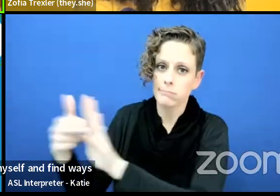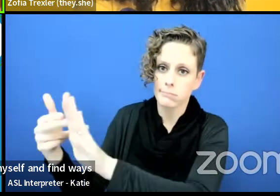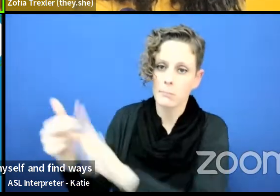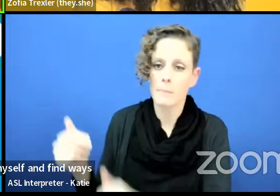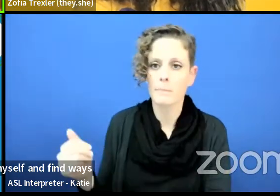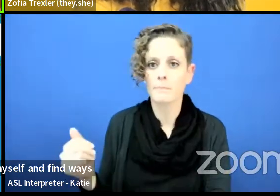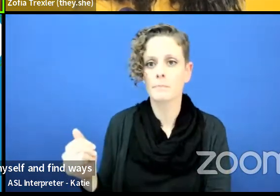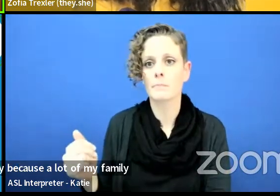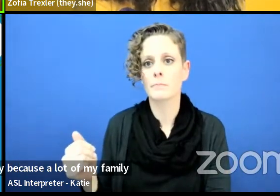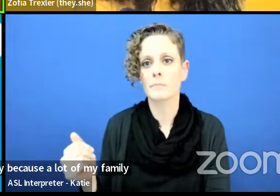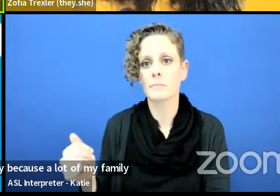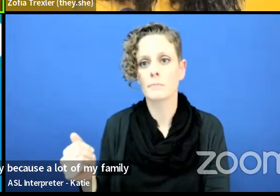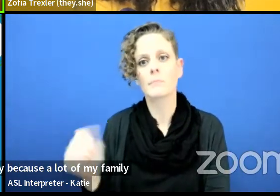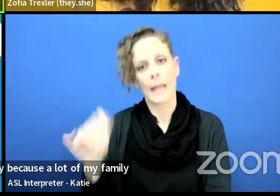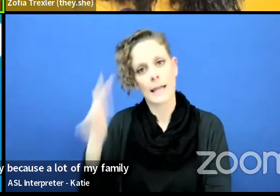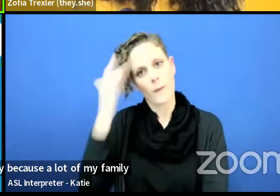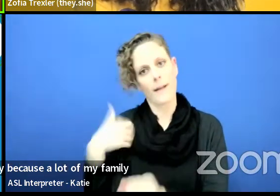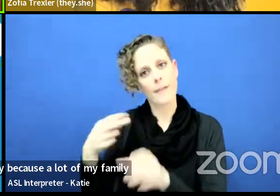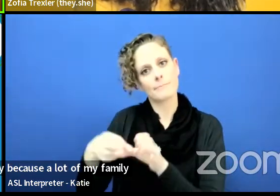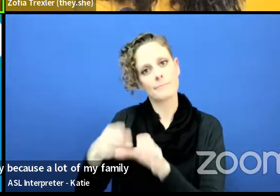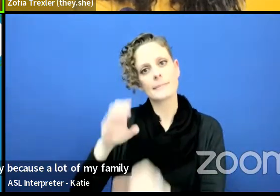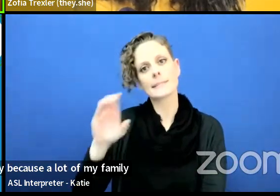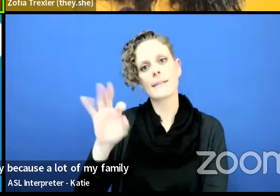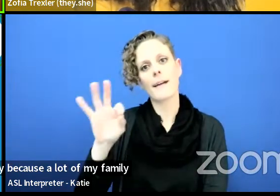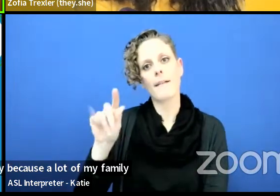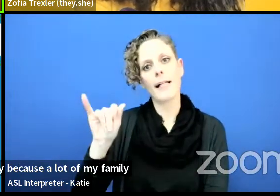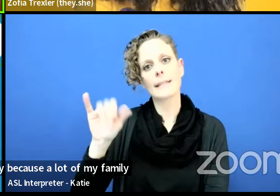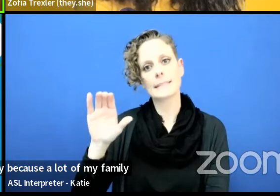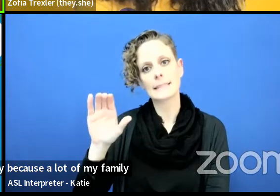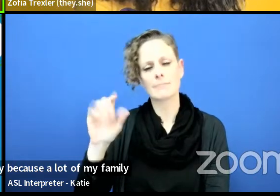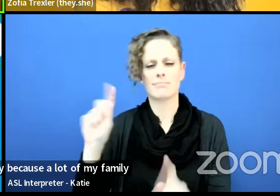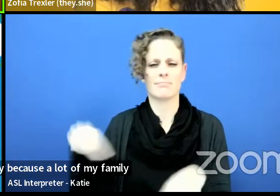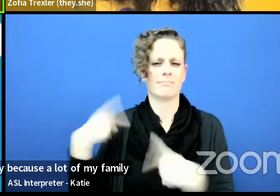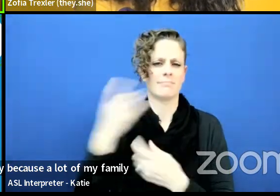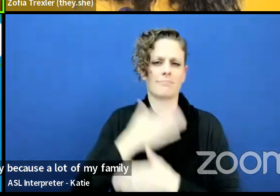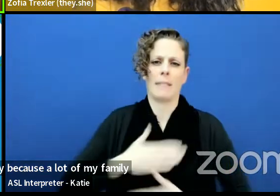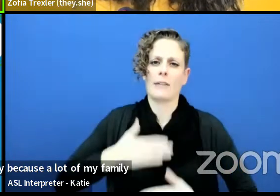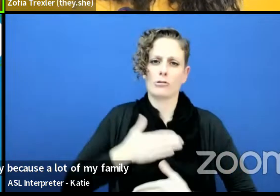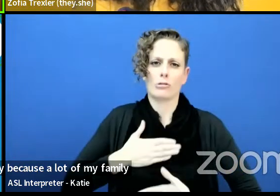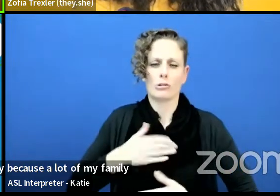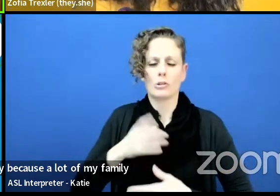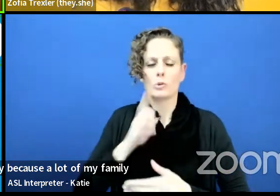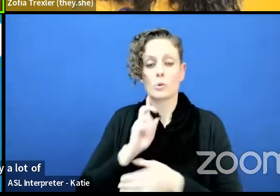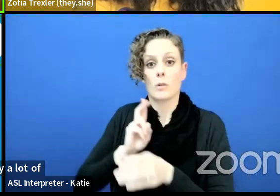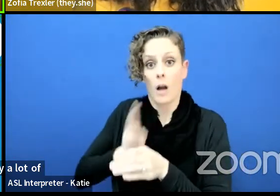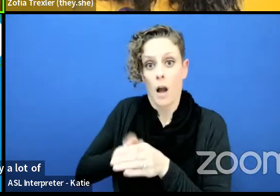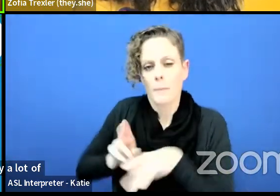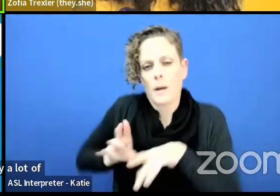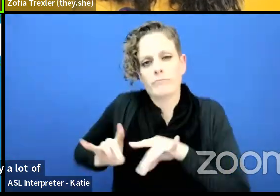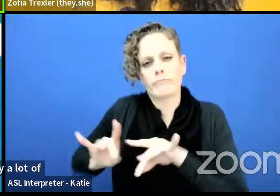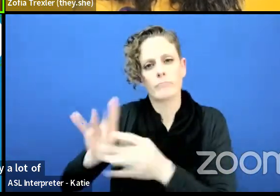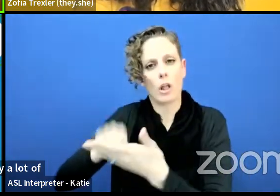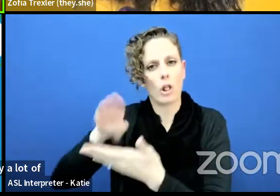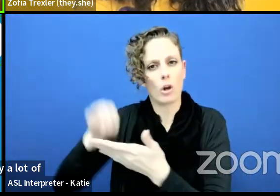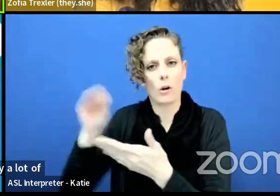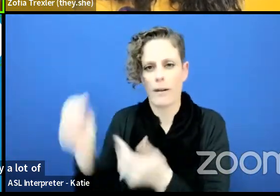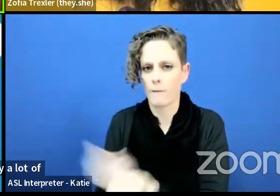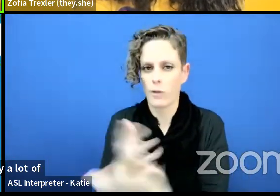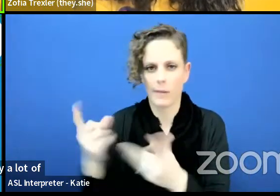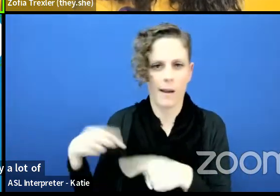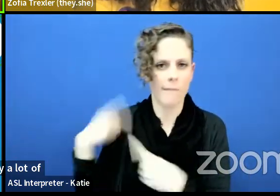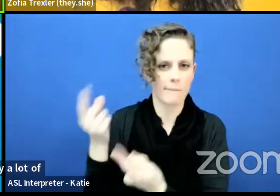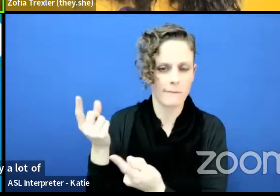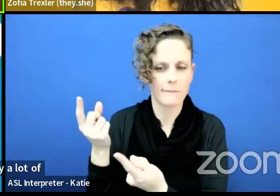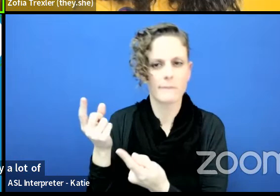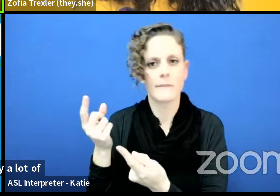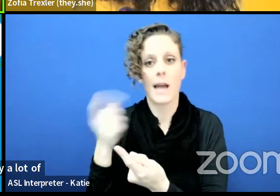than working with CFIOC? So it's been such a pleasure in being able to learn everything that I've been learning and being able to use it in